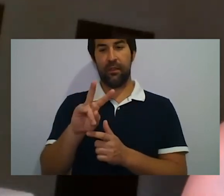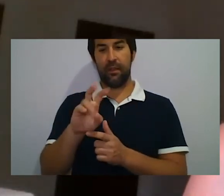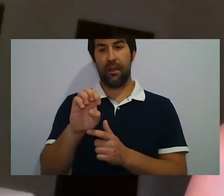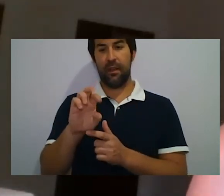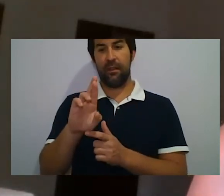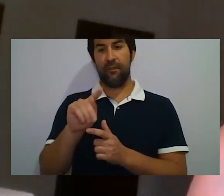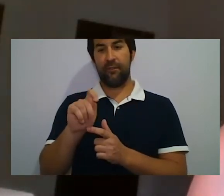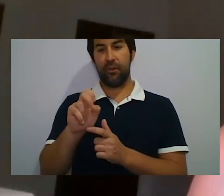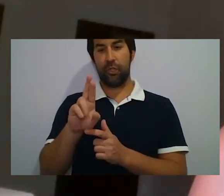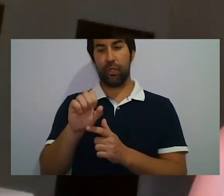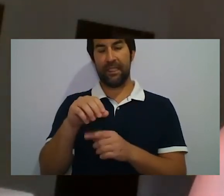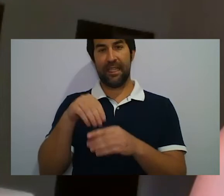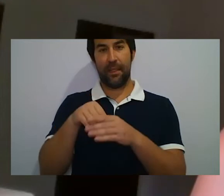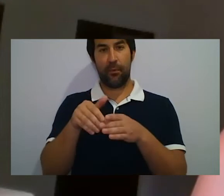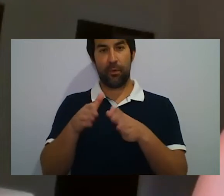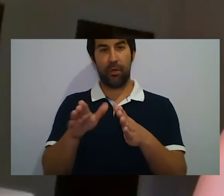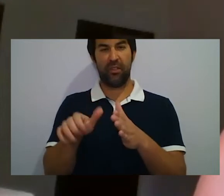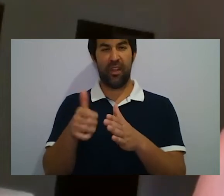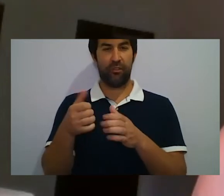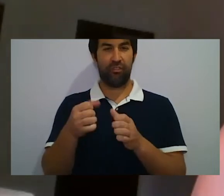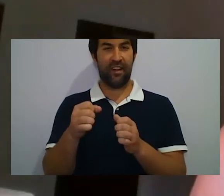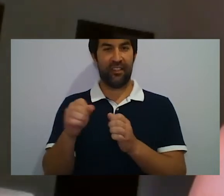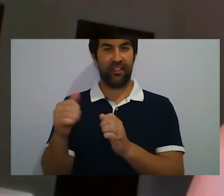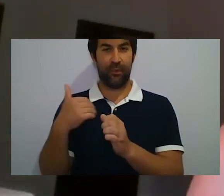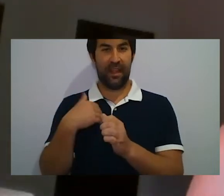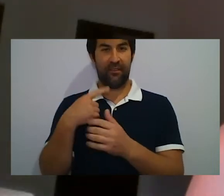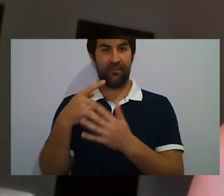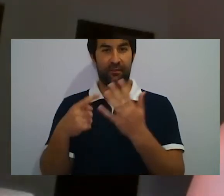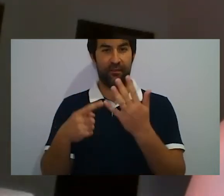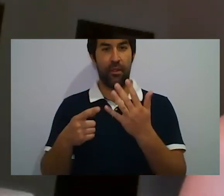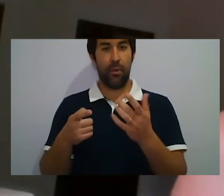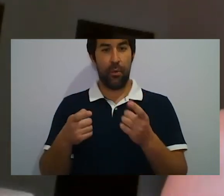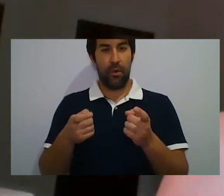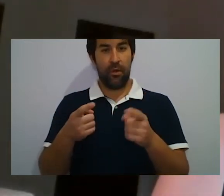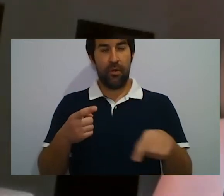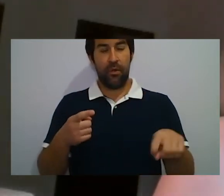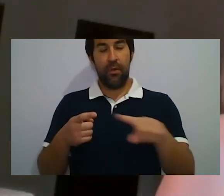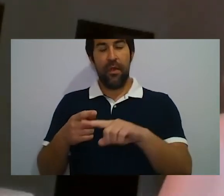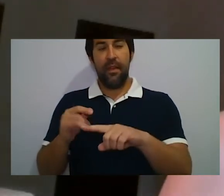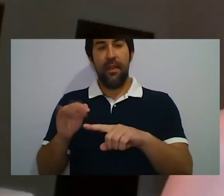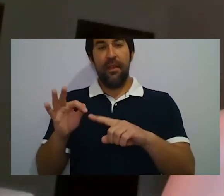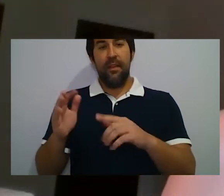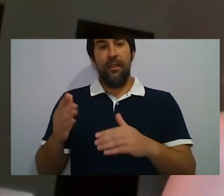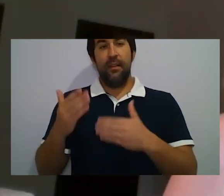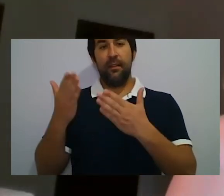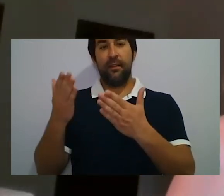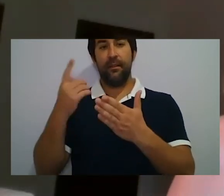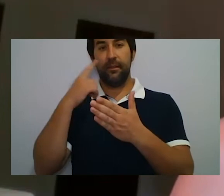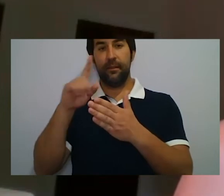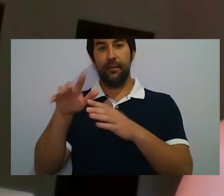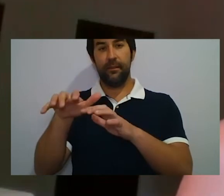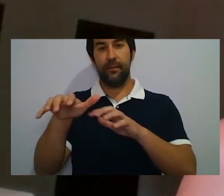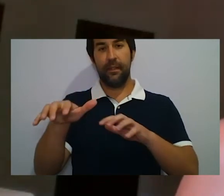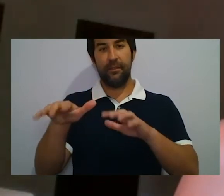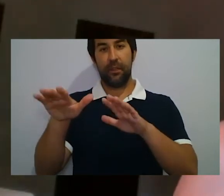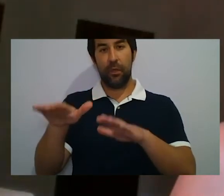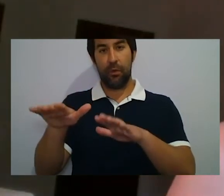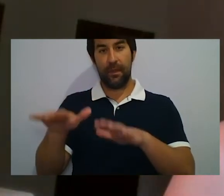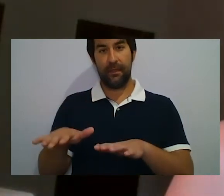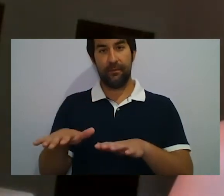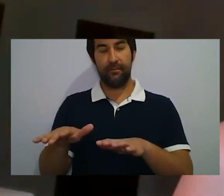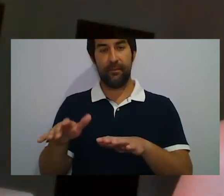area that we really need to address? The volume of travelers that are managed. Again, some intersections have a higher intensity of use, others a little